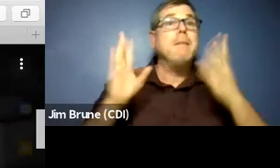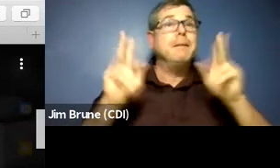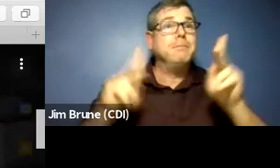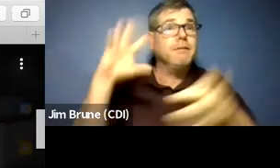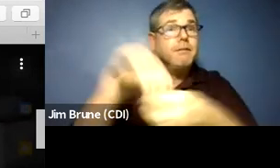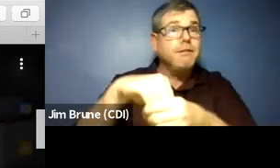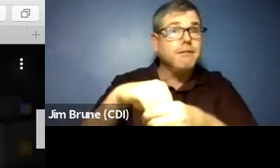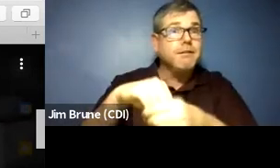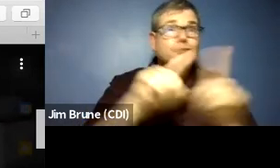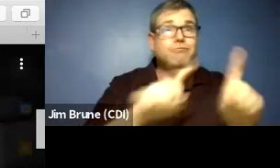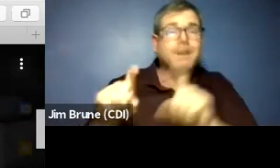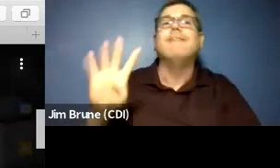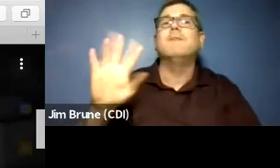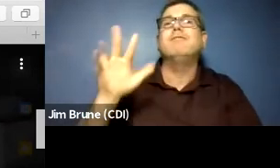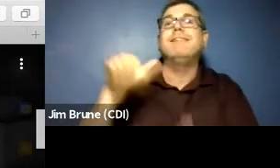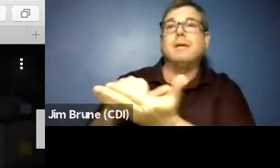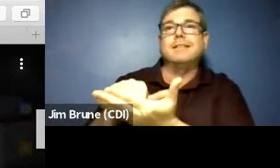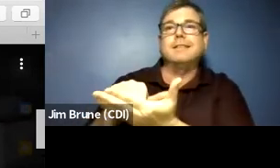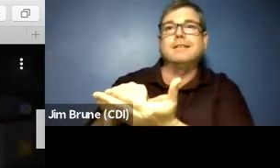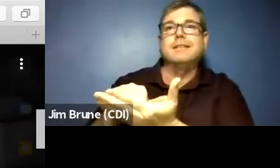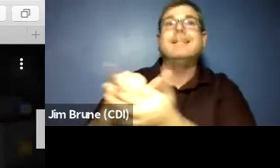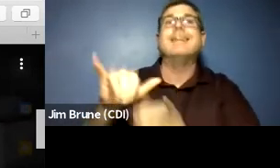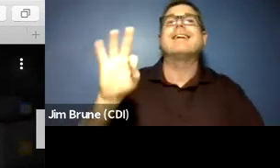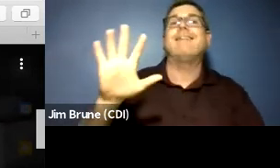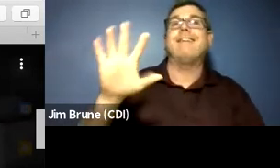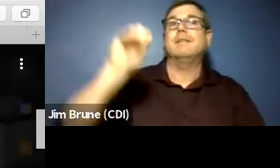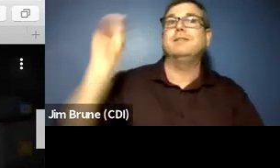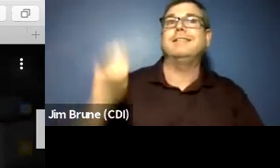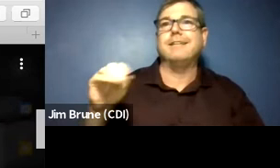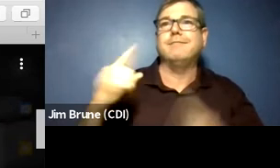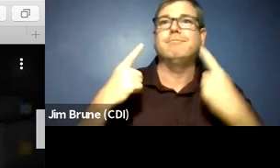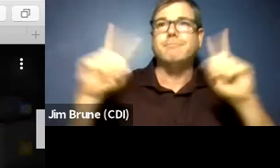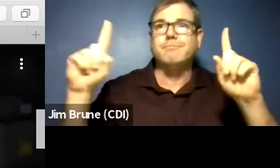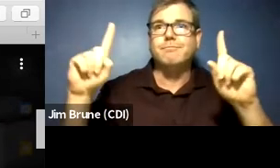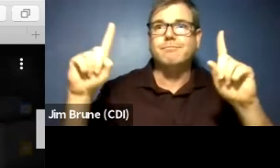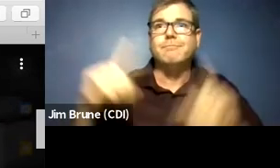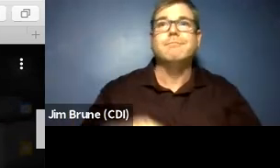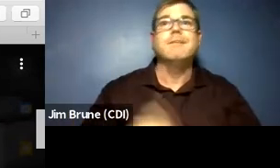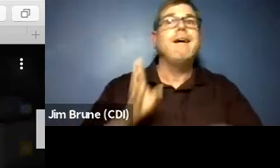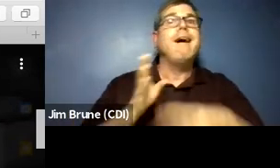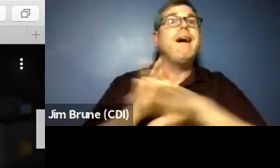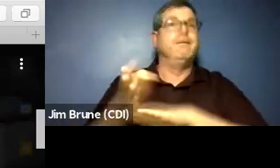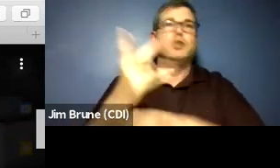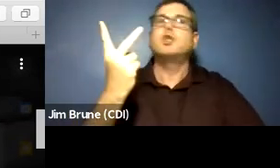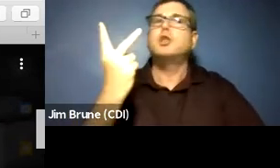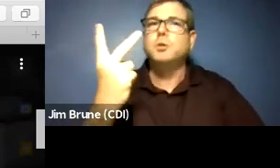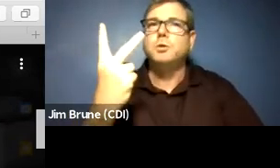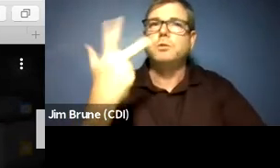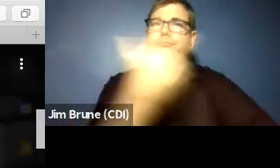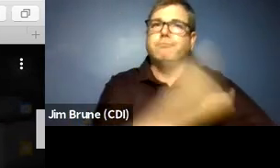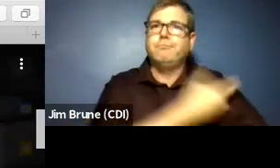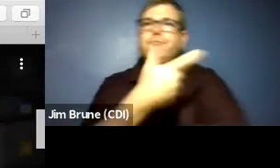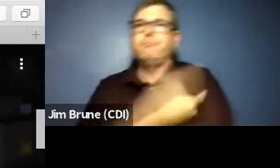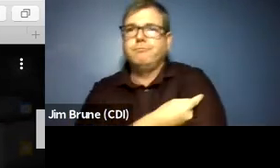was 95% effective after 2 doses, which were given 21 days apart.